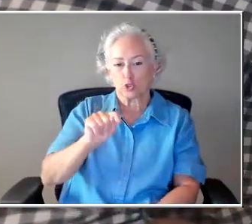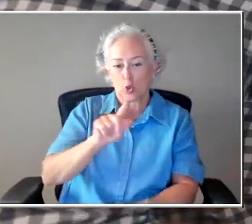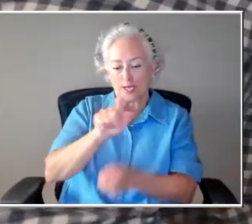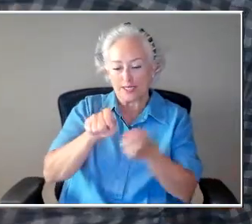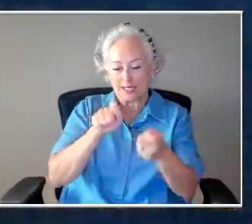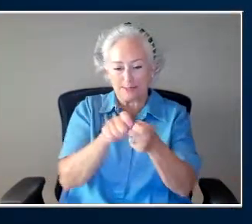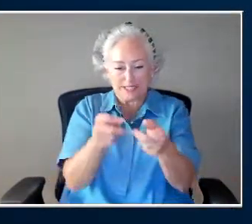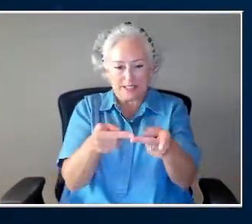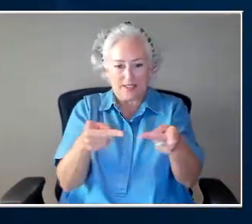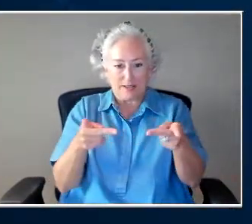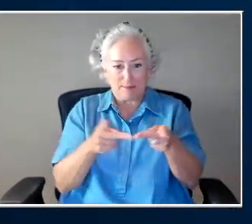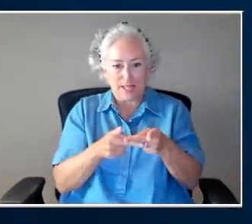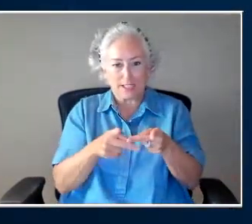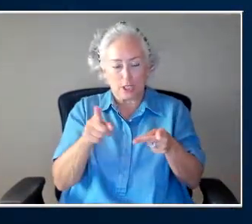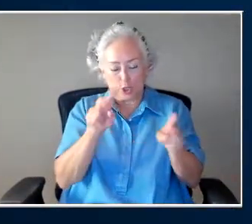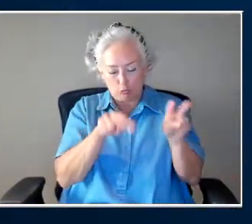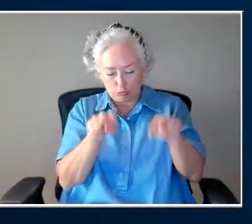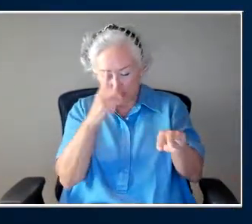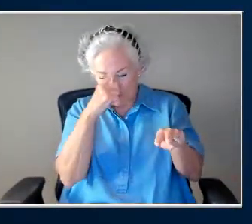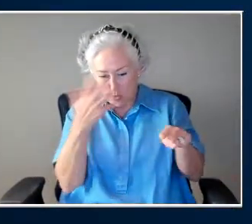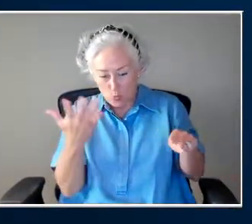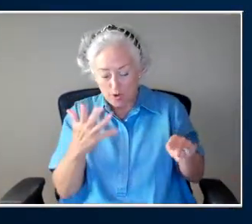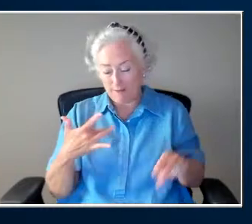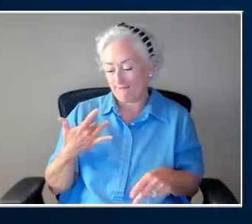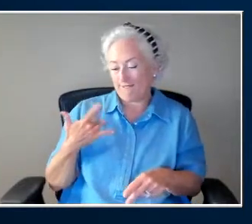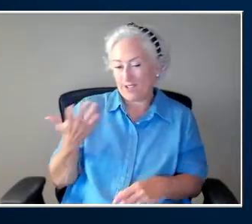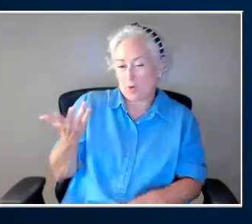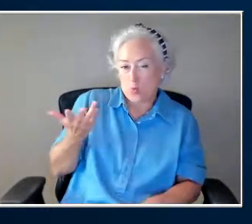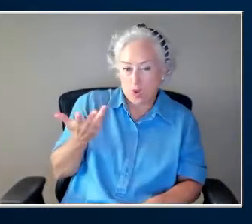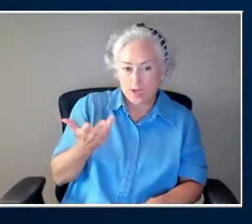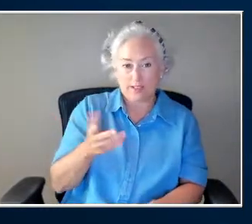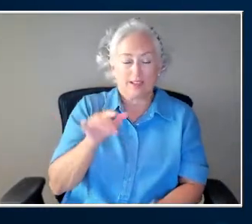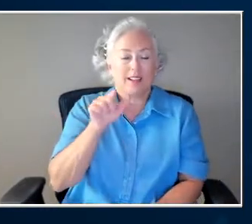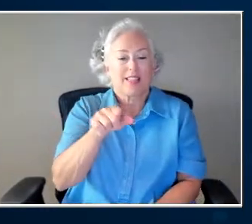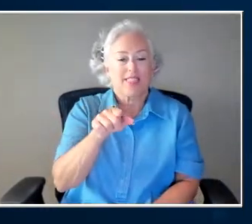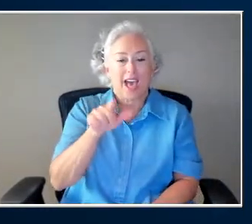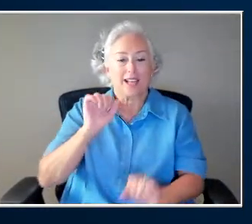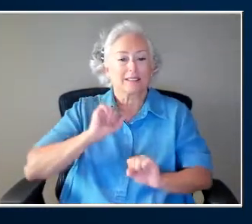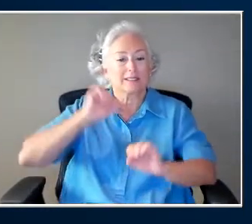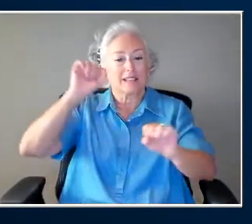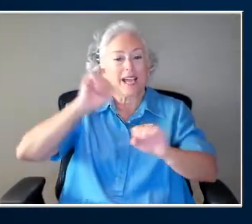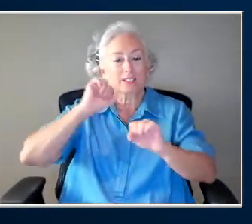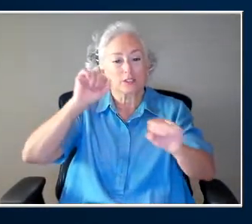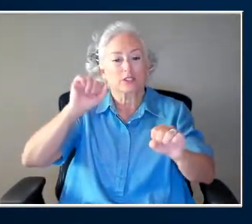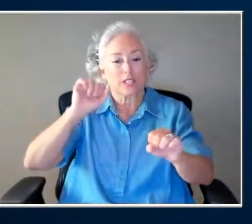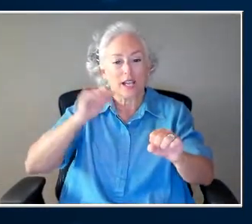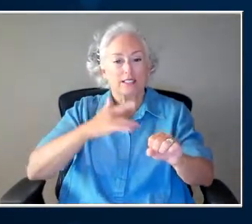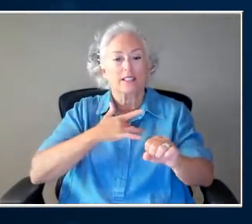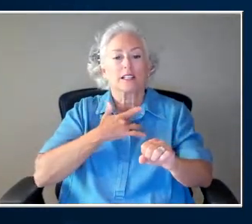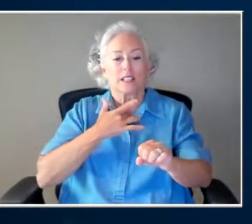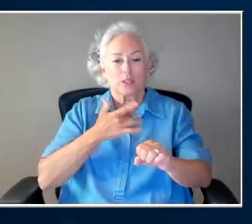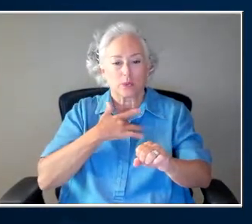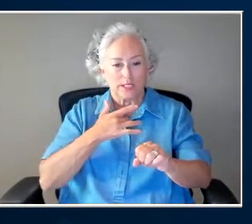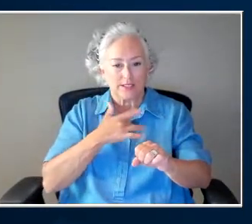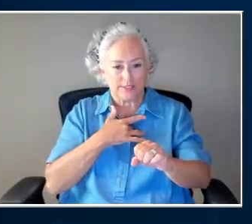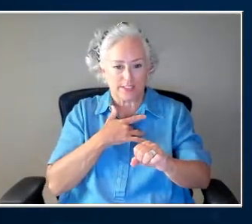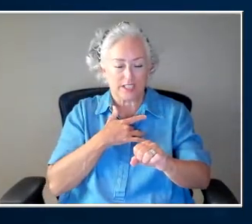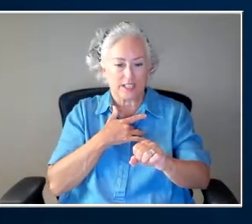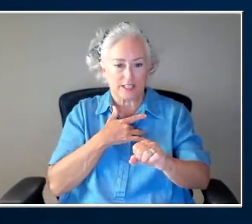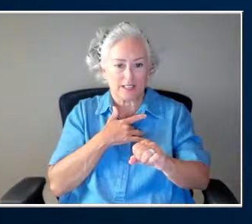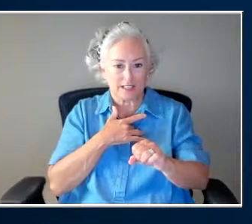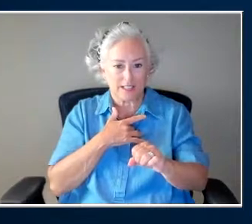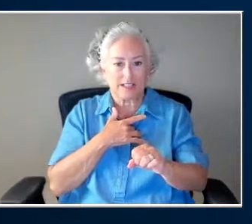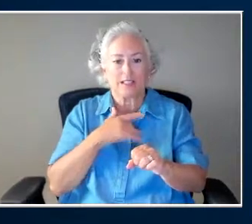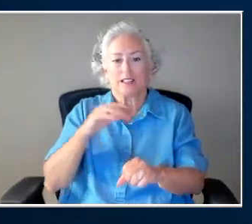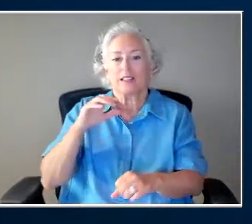for? So in this specific exercise, we're working on the concentric and eccentric phase of